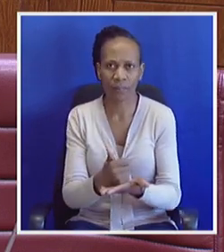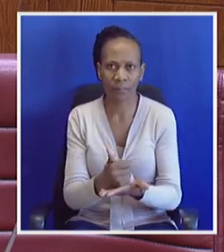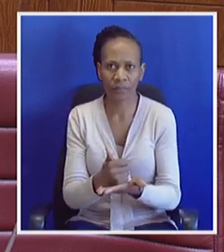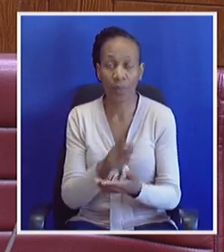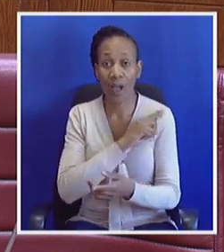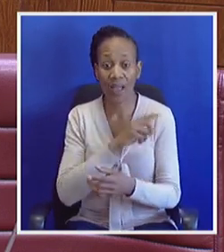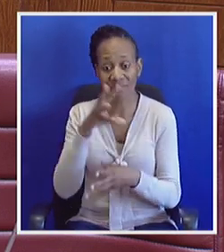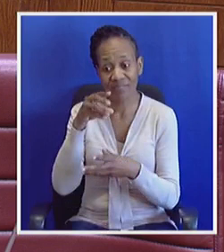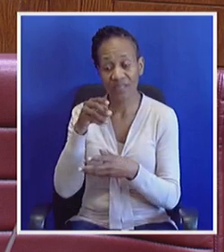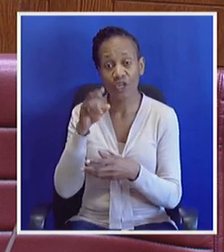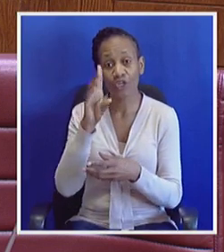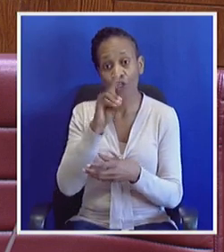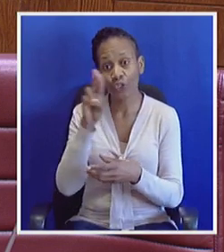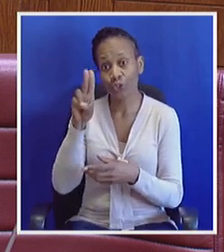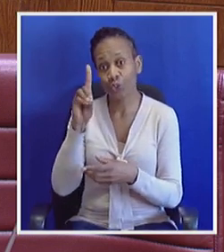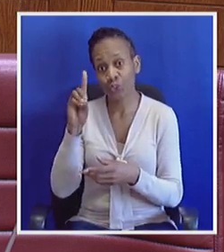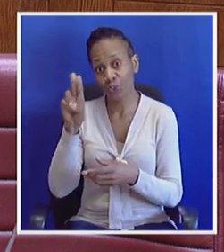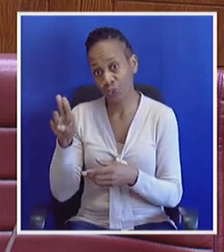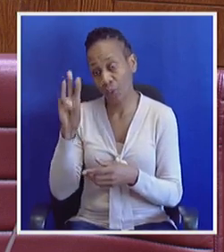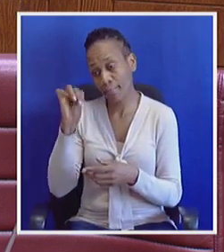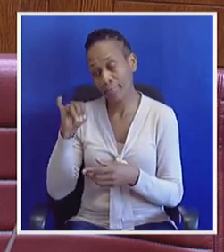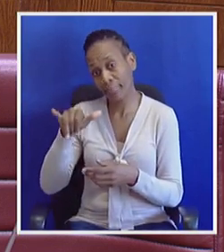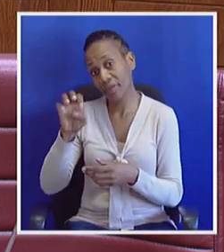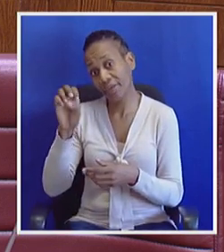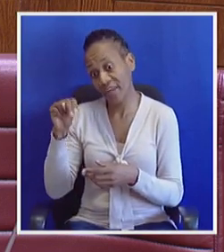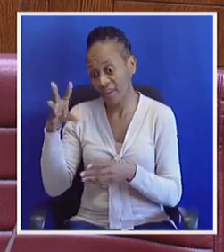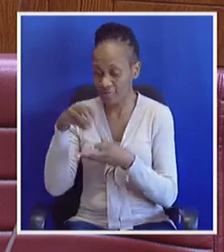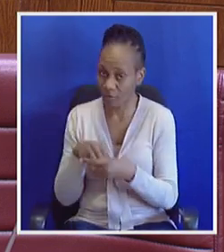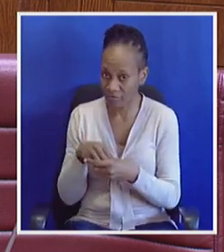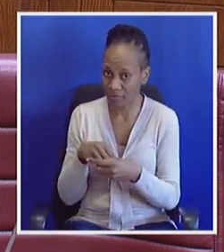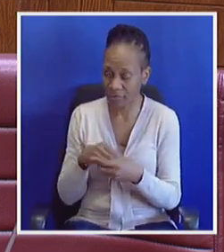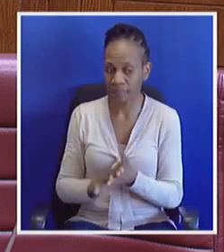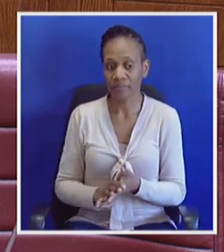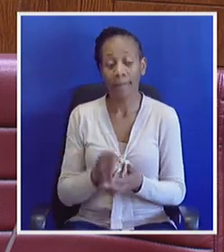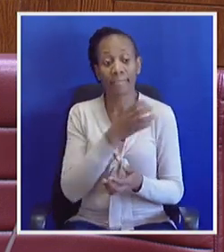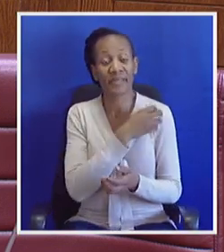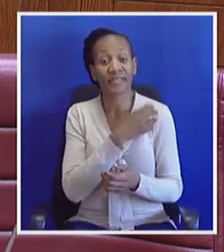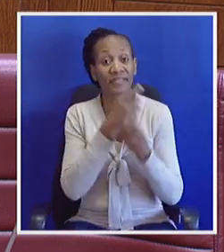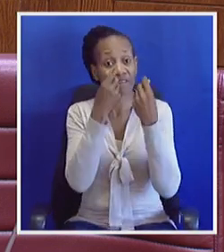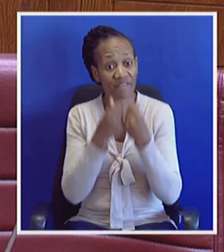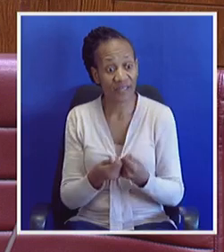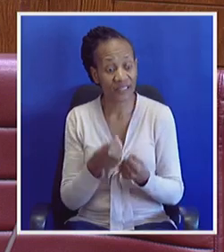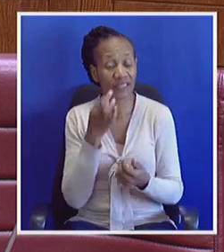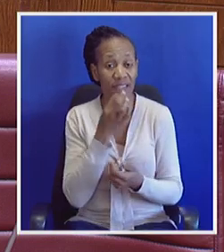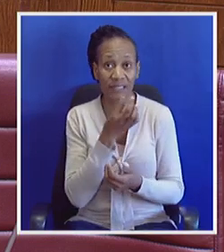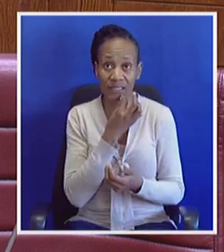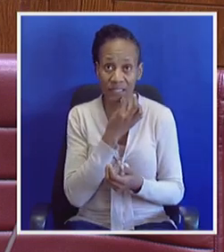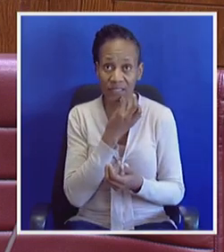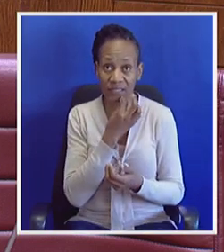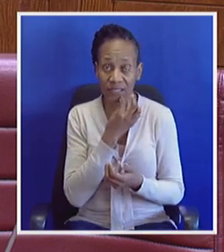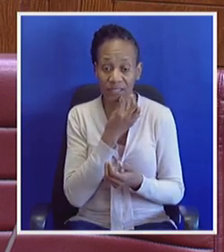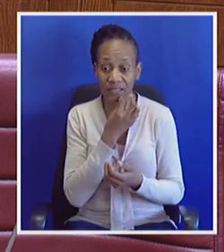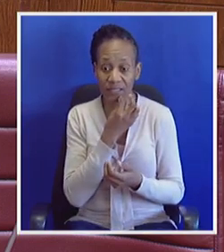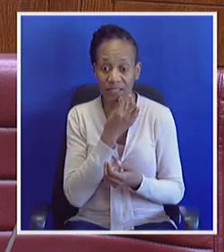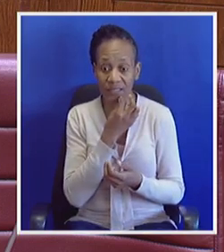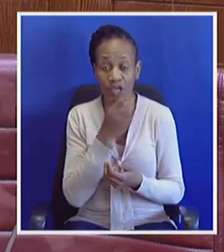And Minister Malusi Gigaba has previously indicated that she will stay there in the position until